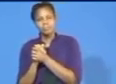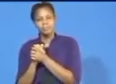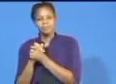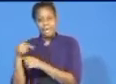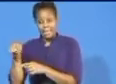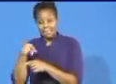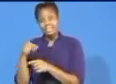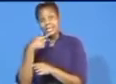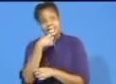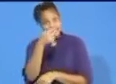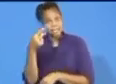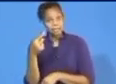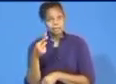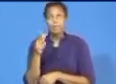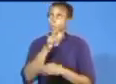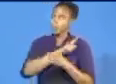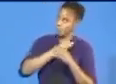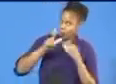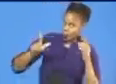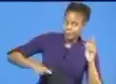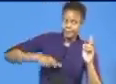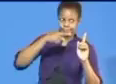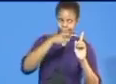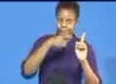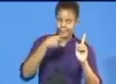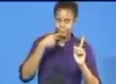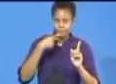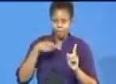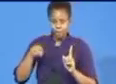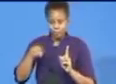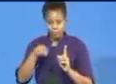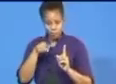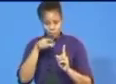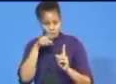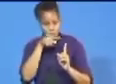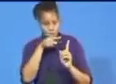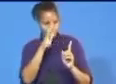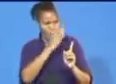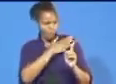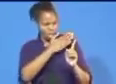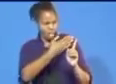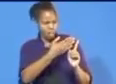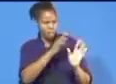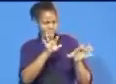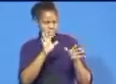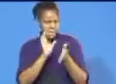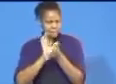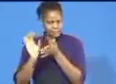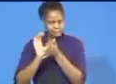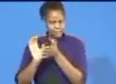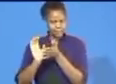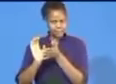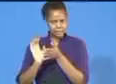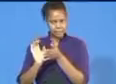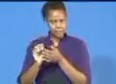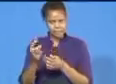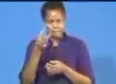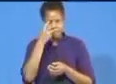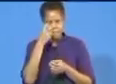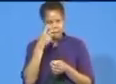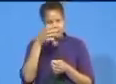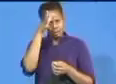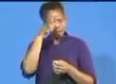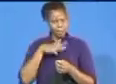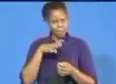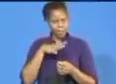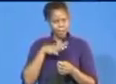They said, Lord, if you will, you can make us clean. Blind Bartimaeus cried